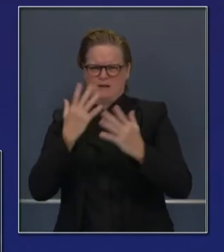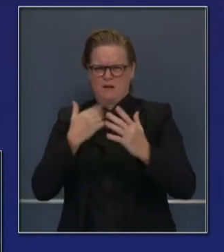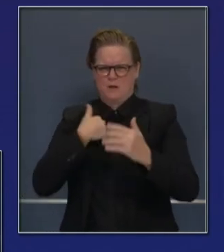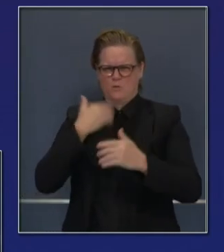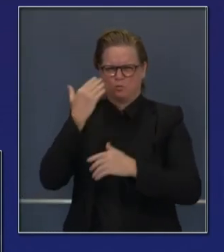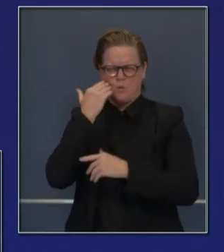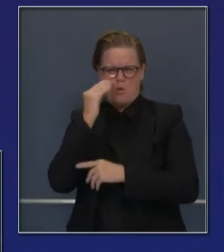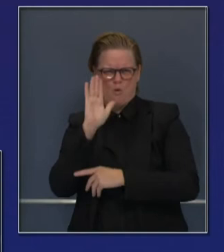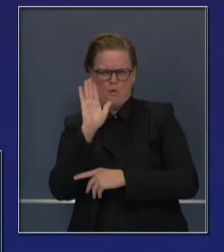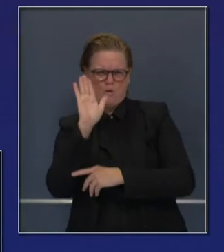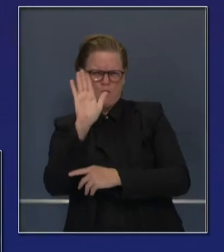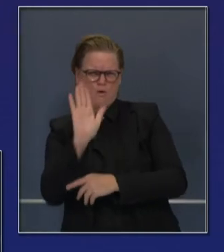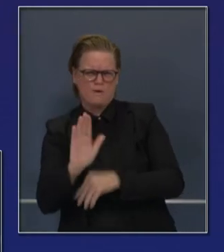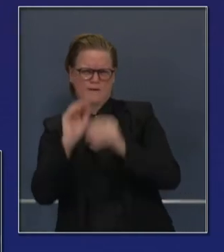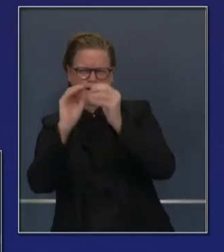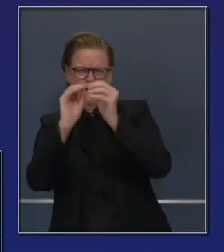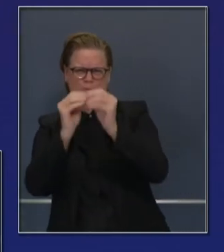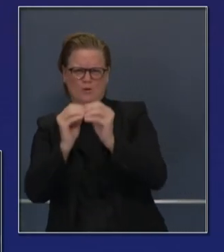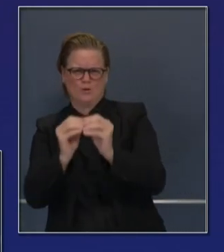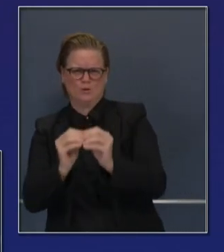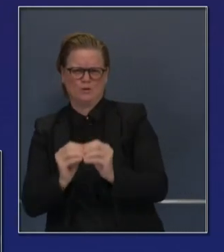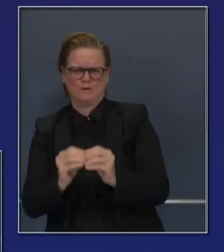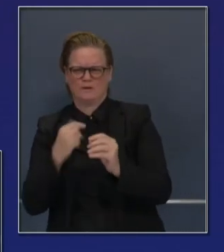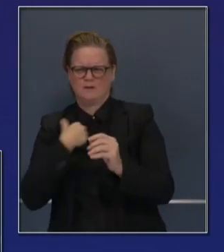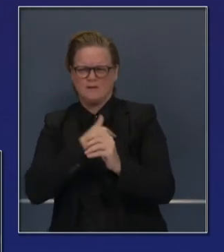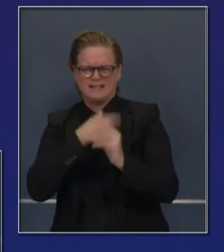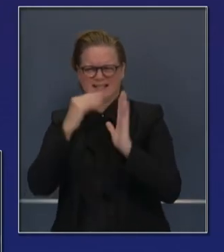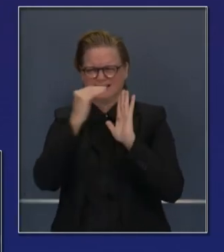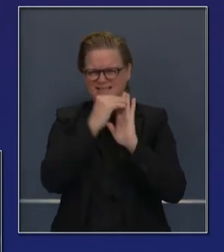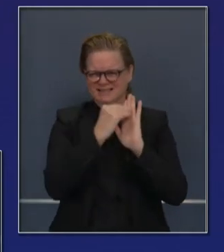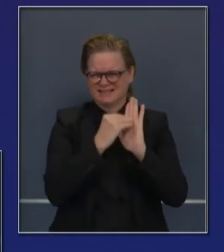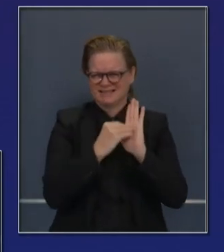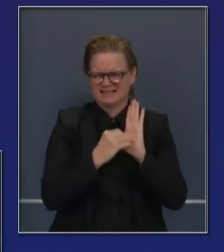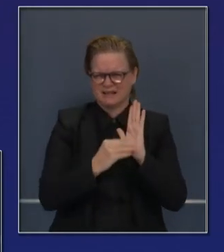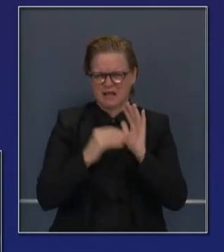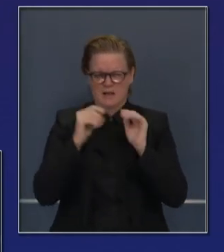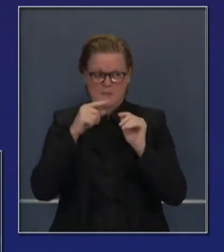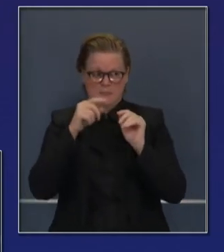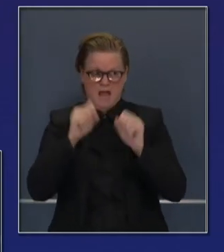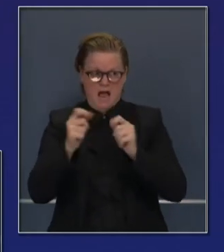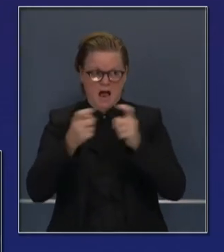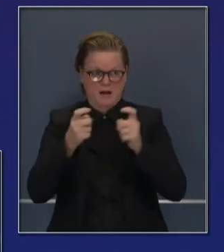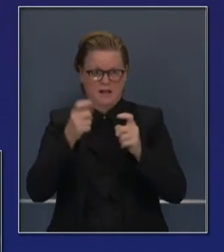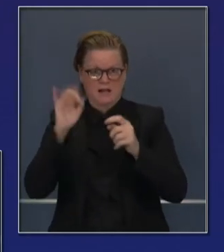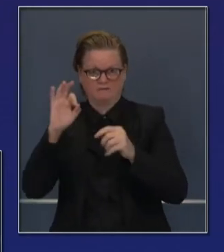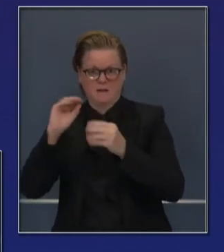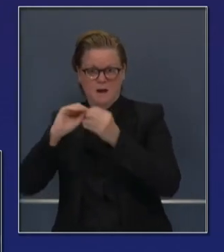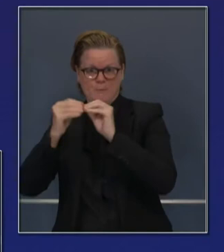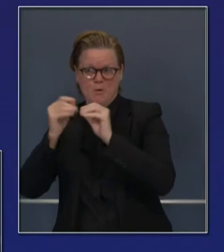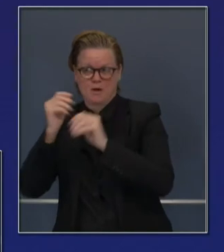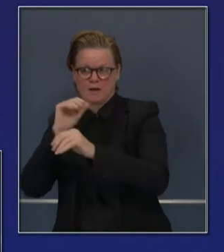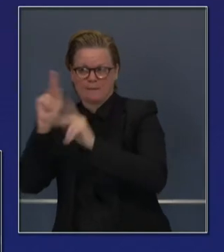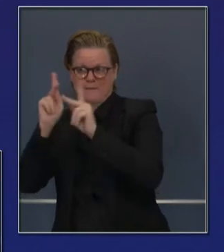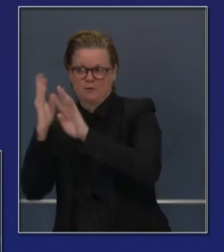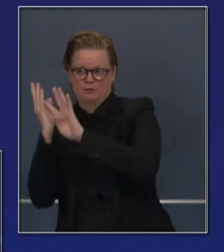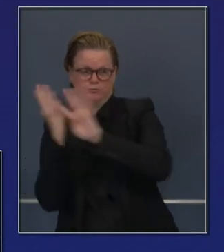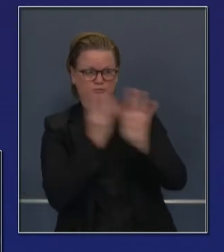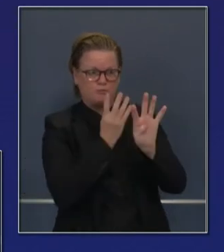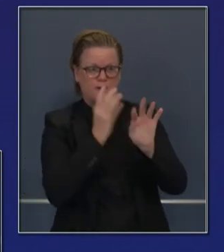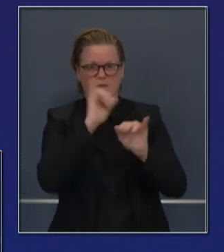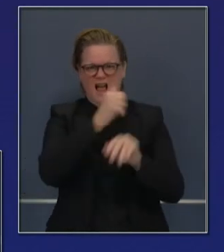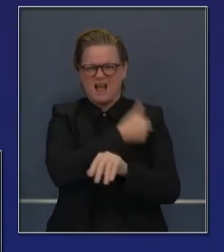we have built up is able to take care of what we say are medical surgical beds. They are not